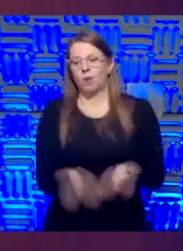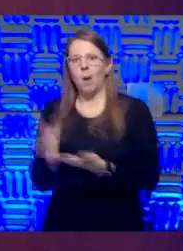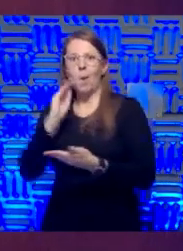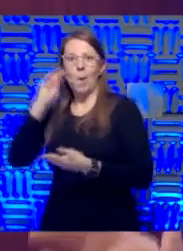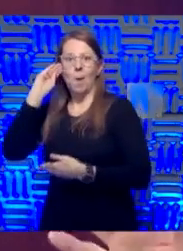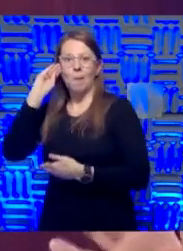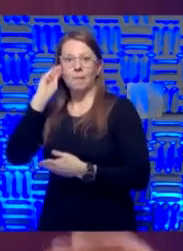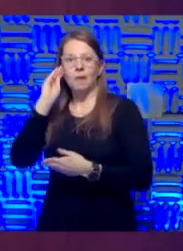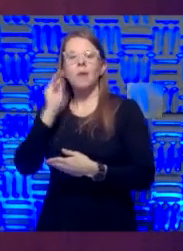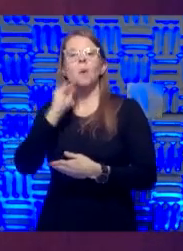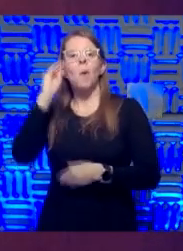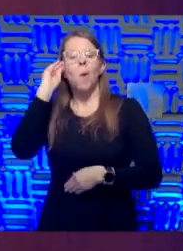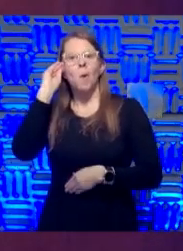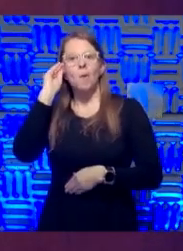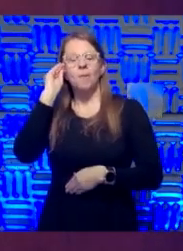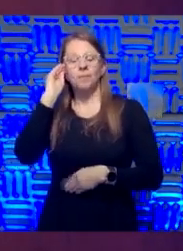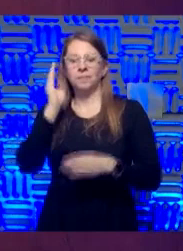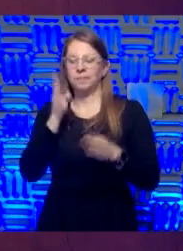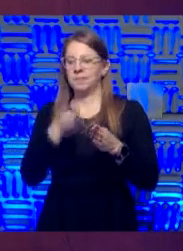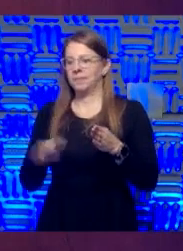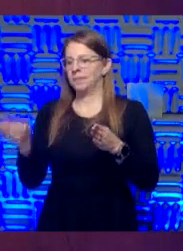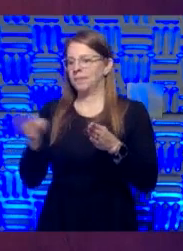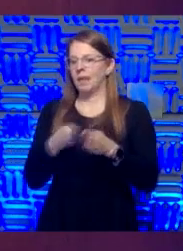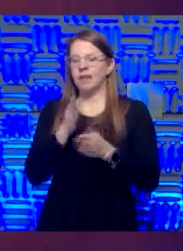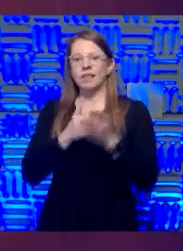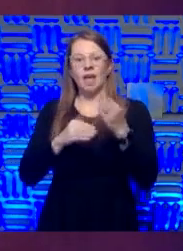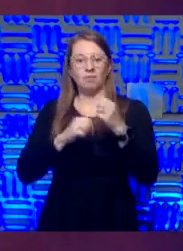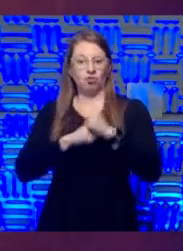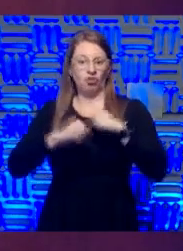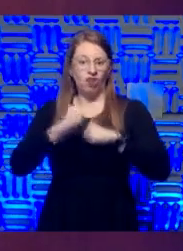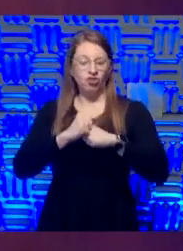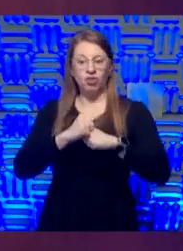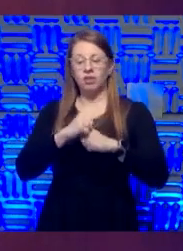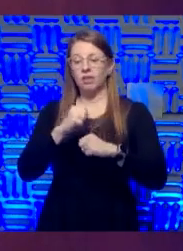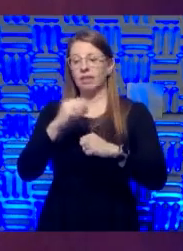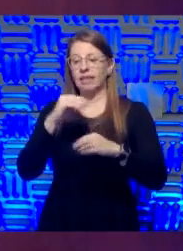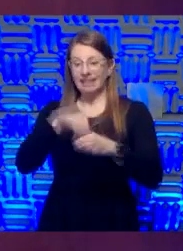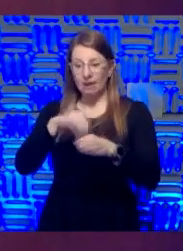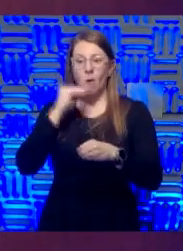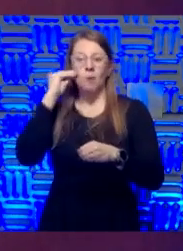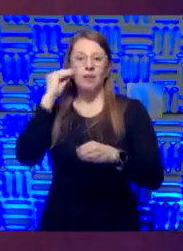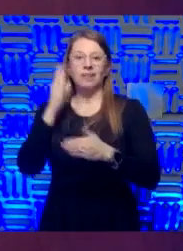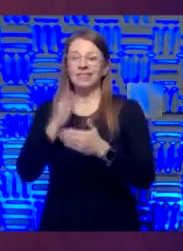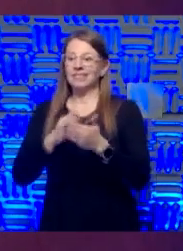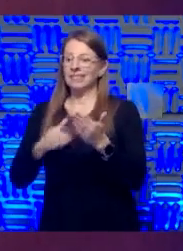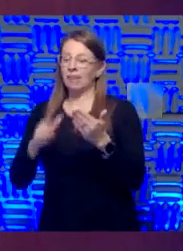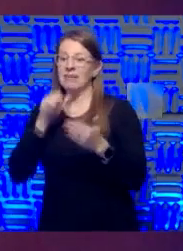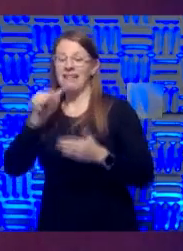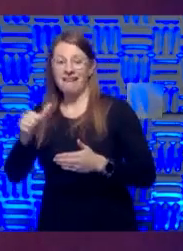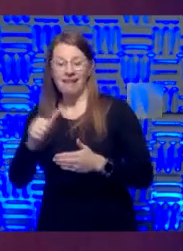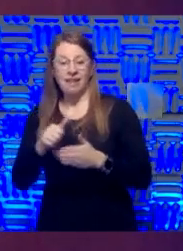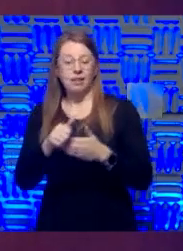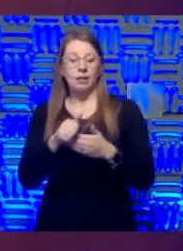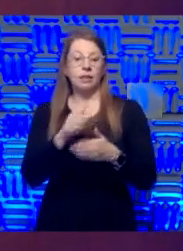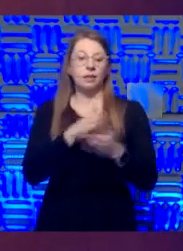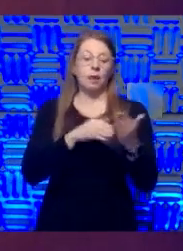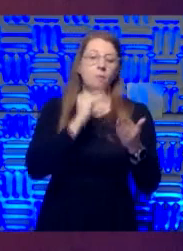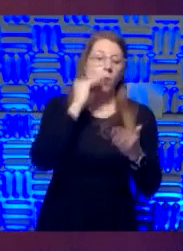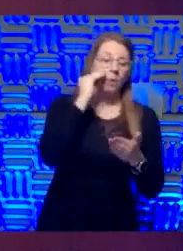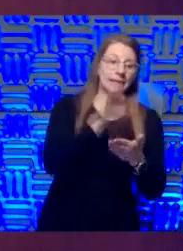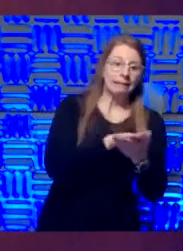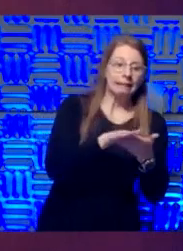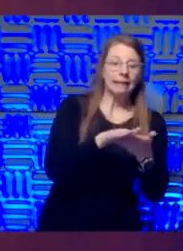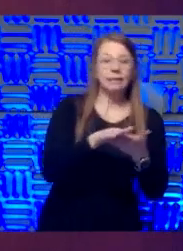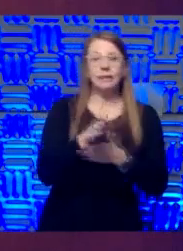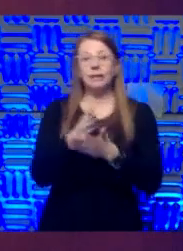it's so across the board. There's structure in some homes. There's a lot of unstructure in other homes. There's clean homes and homes that maybe not